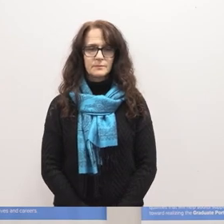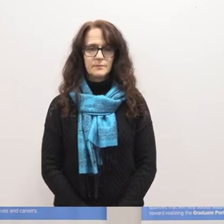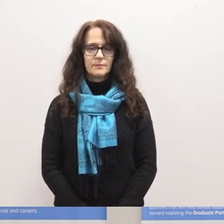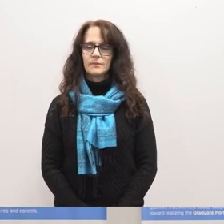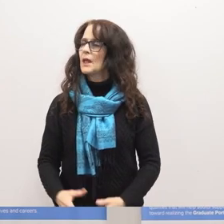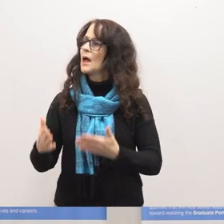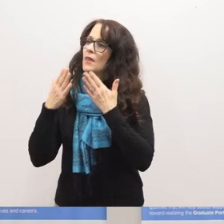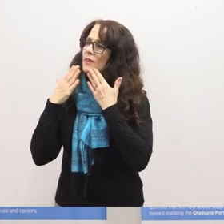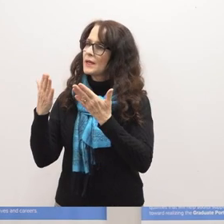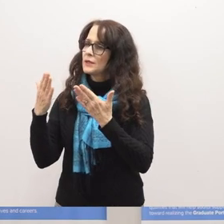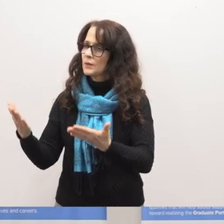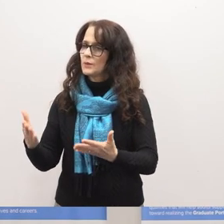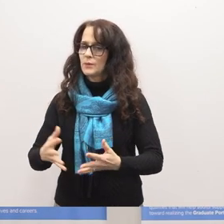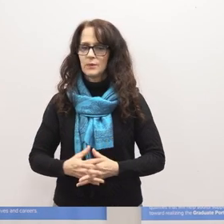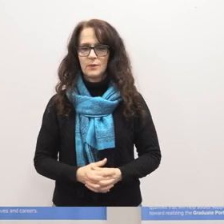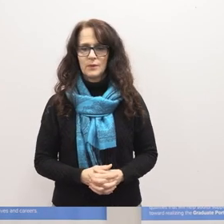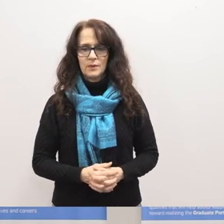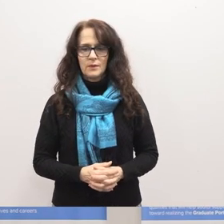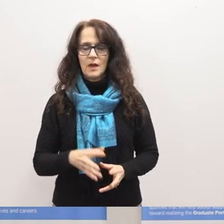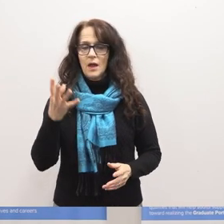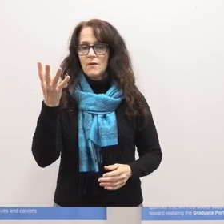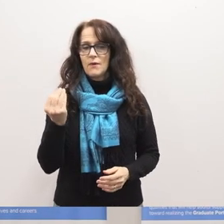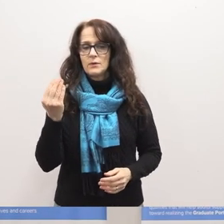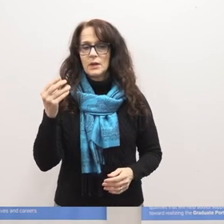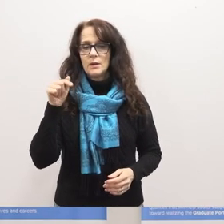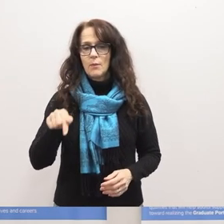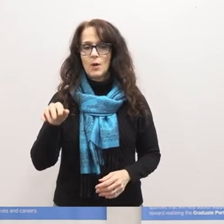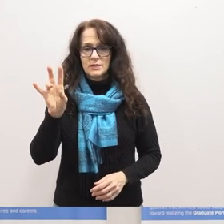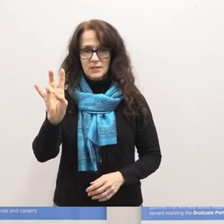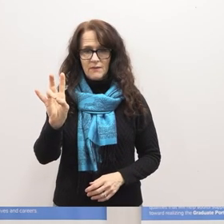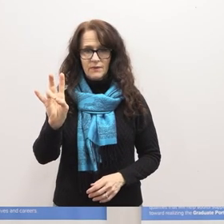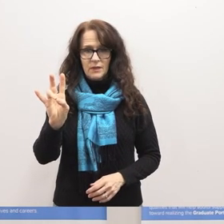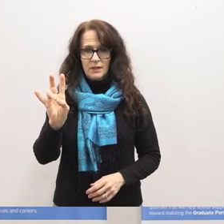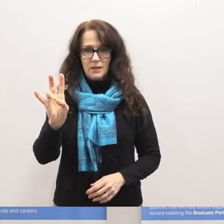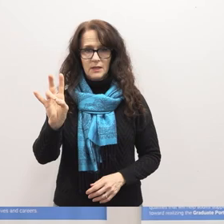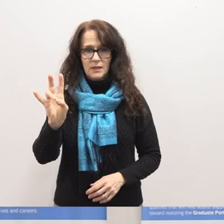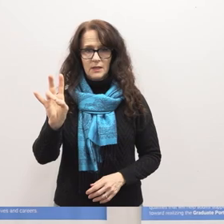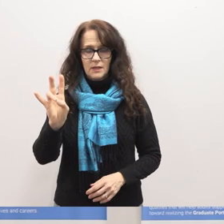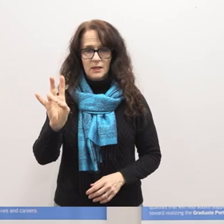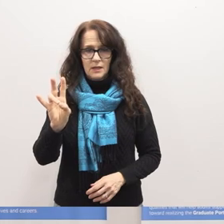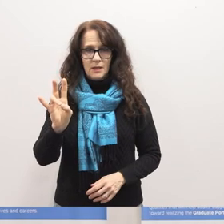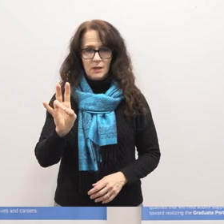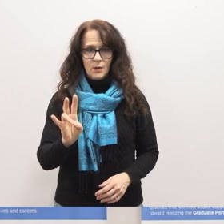Thank you. On item 14.7, we're spending